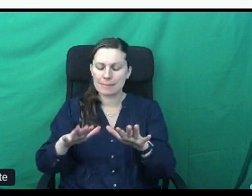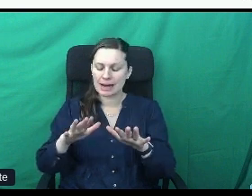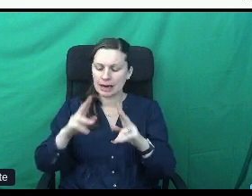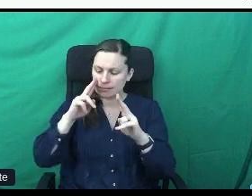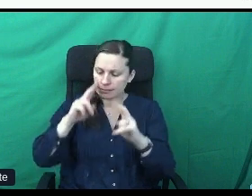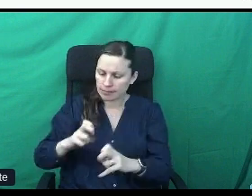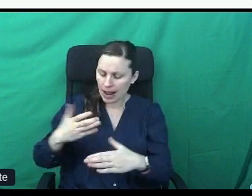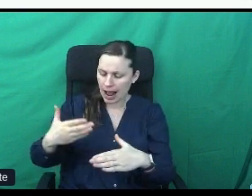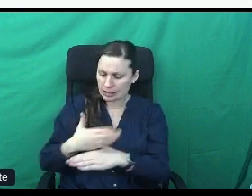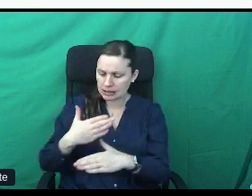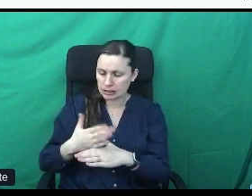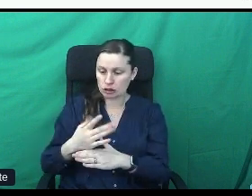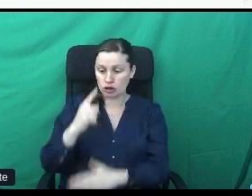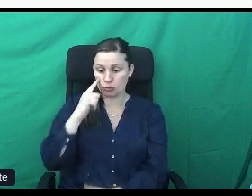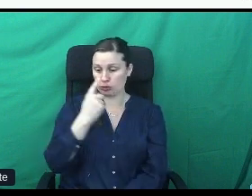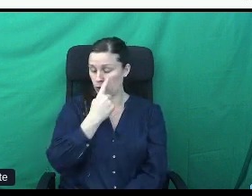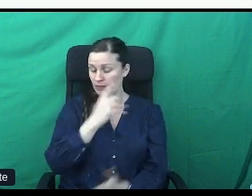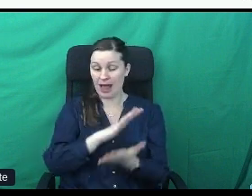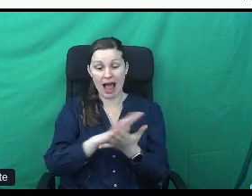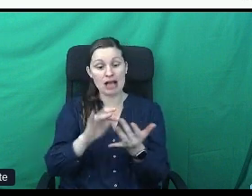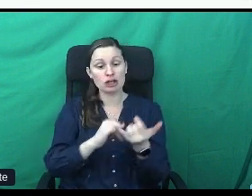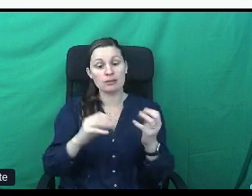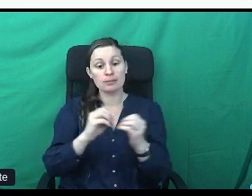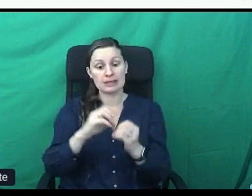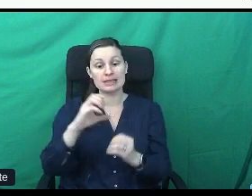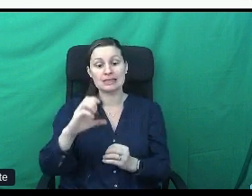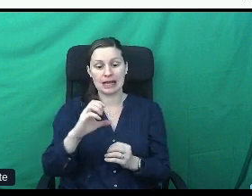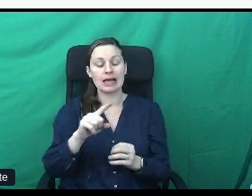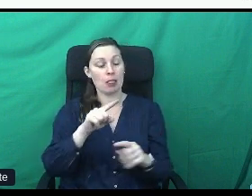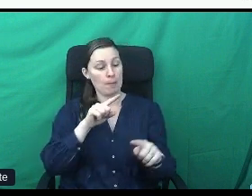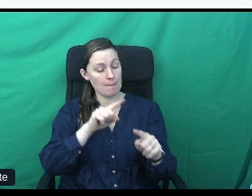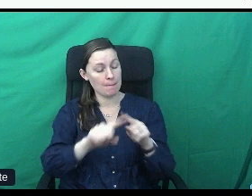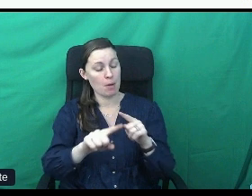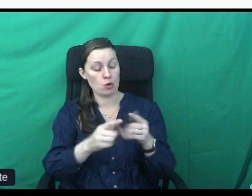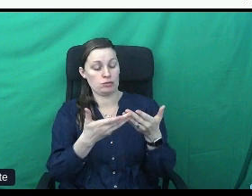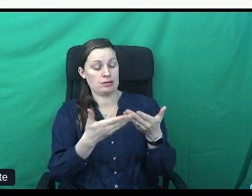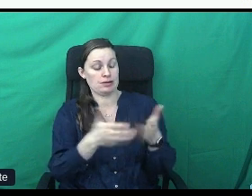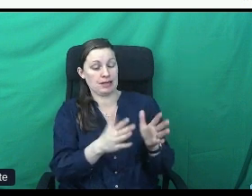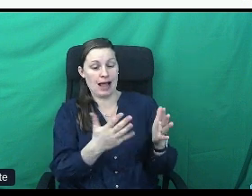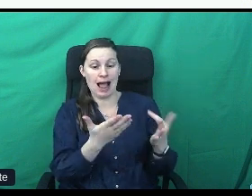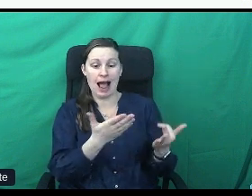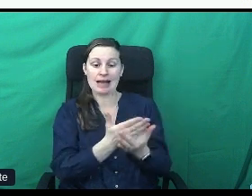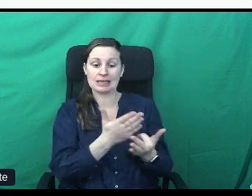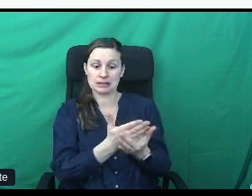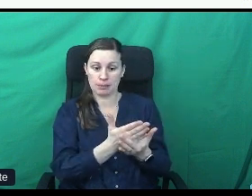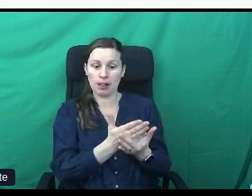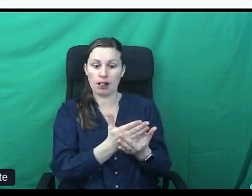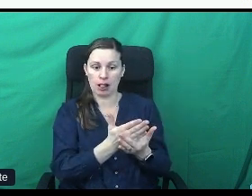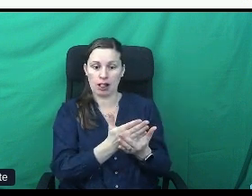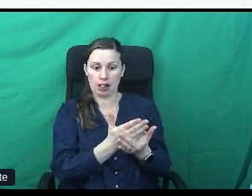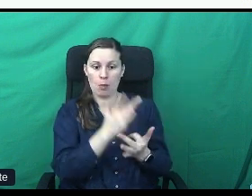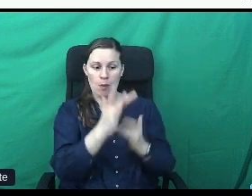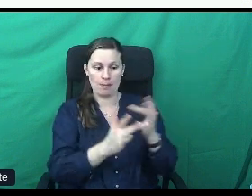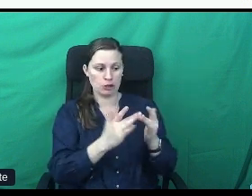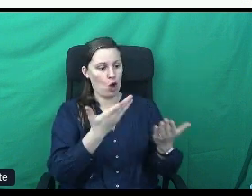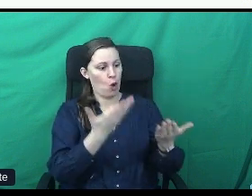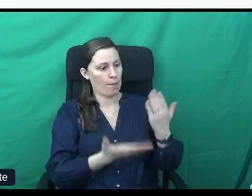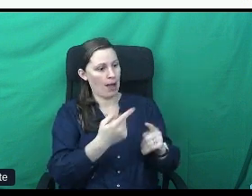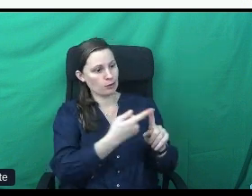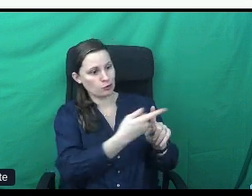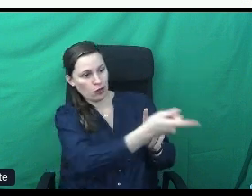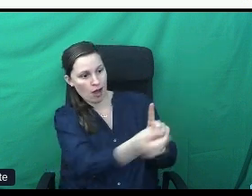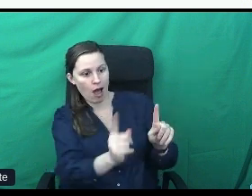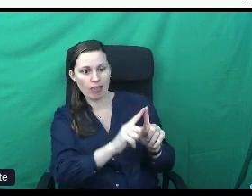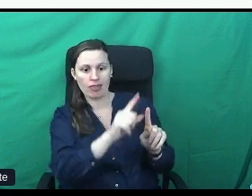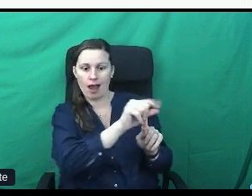that HSBC had the most accessible public website in 11 of our top 13 markets, which we're extremely